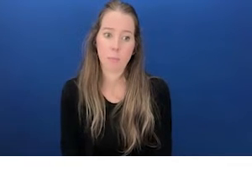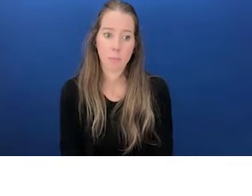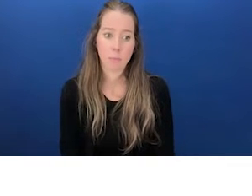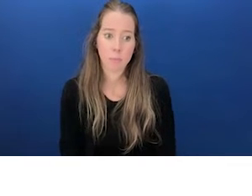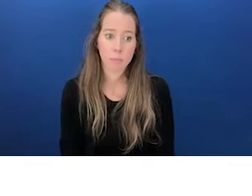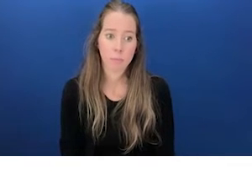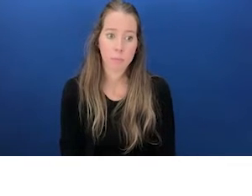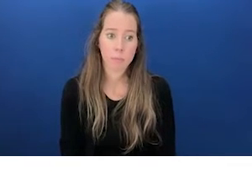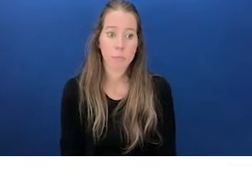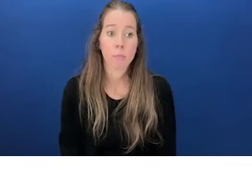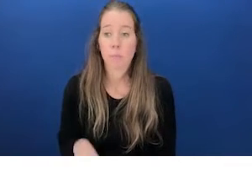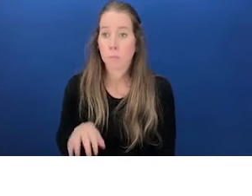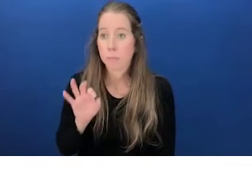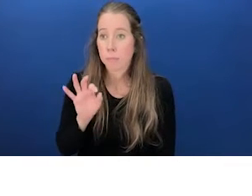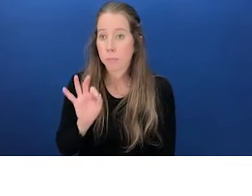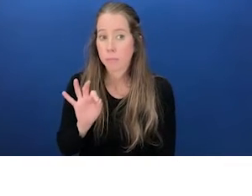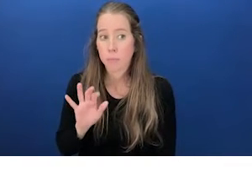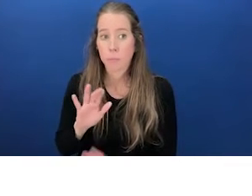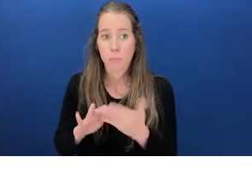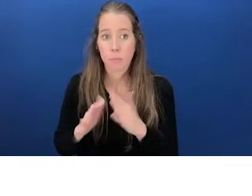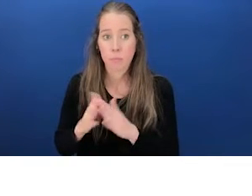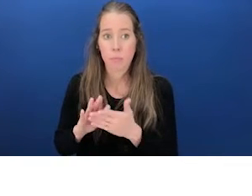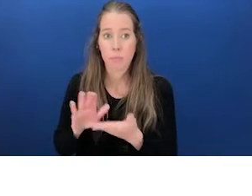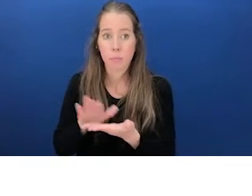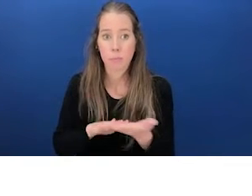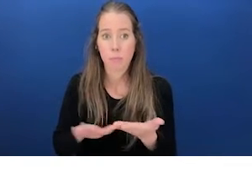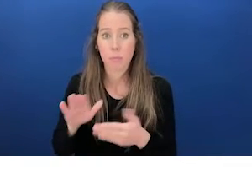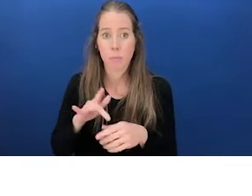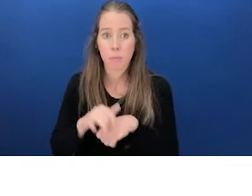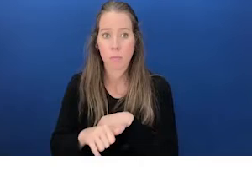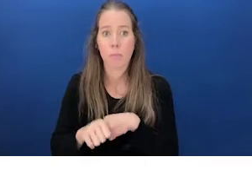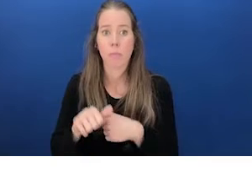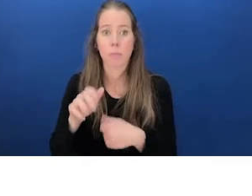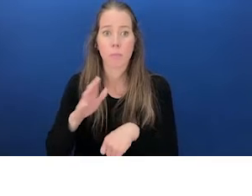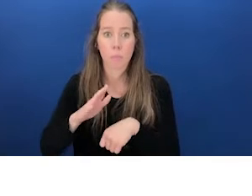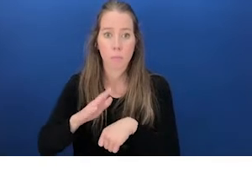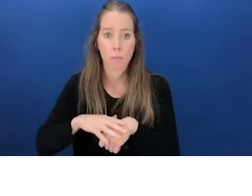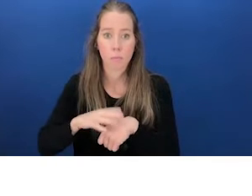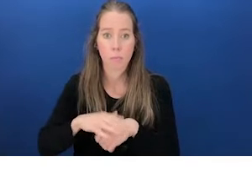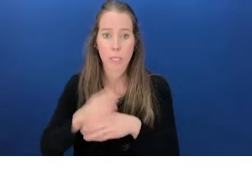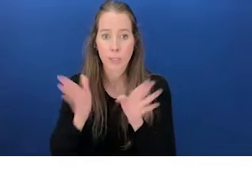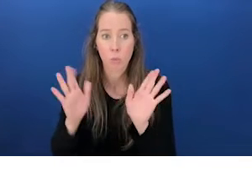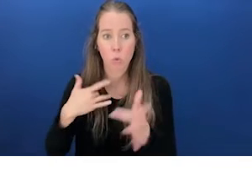So Fresno City general concern. So from here,